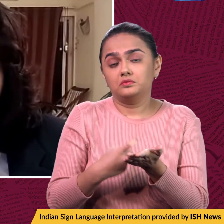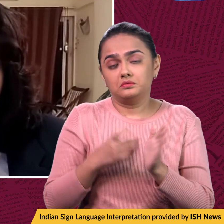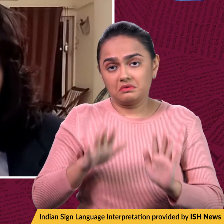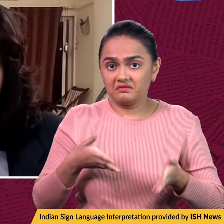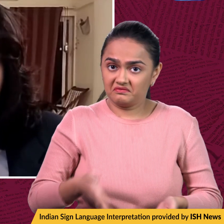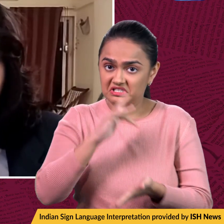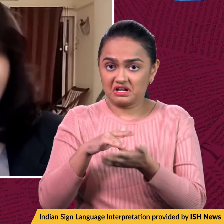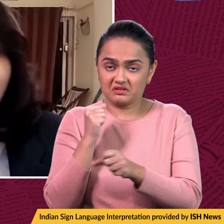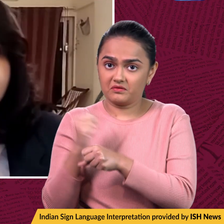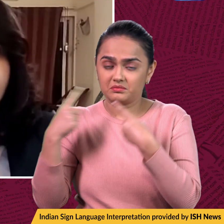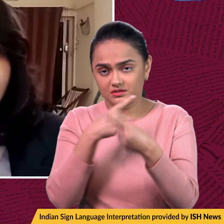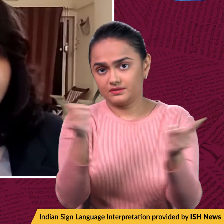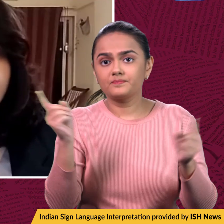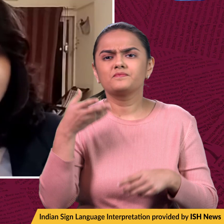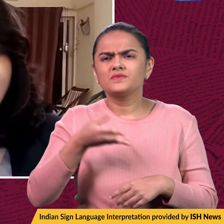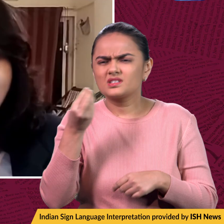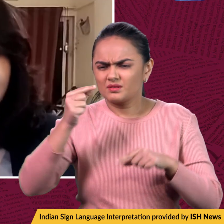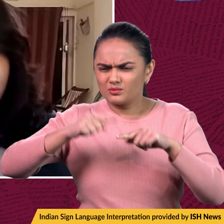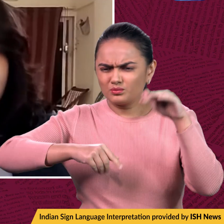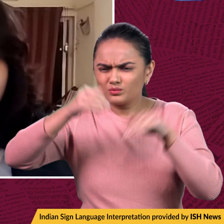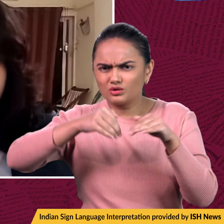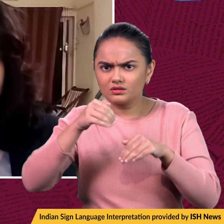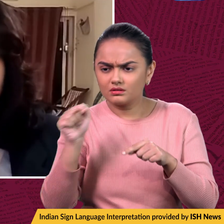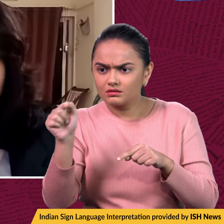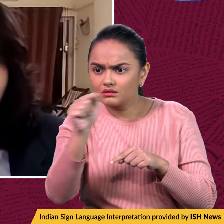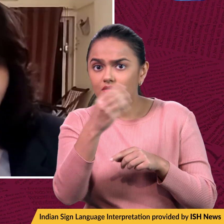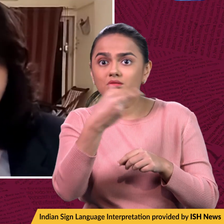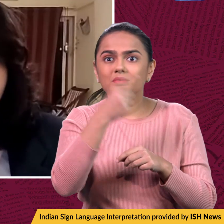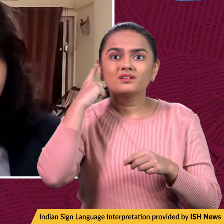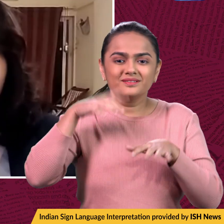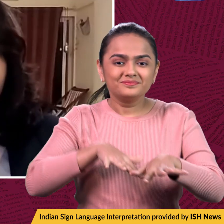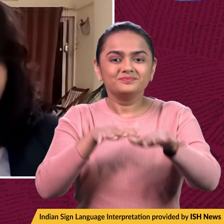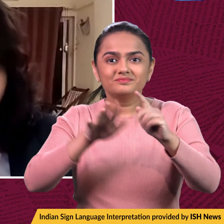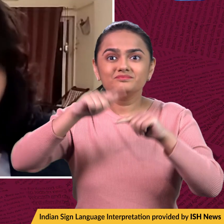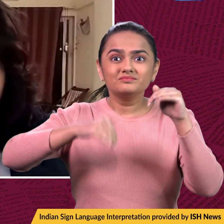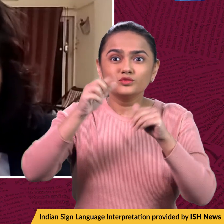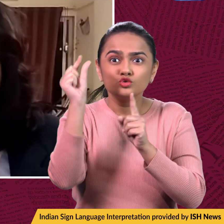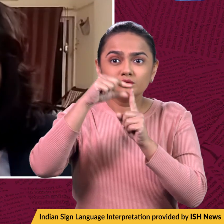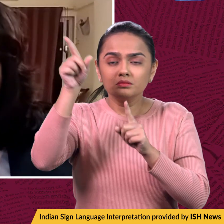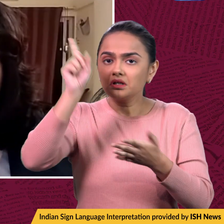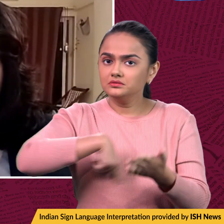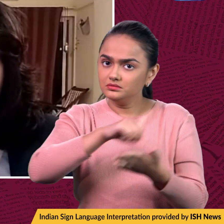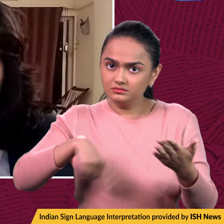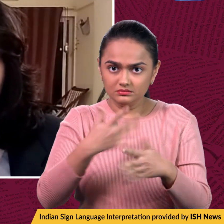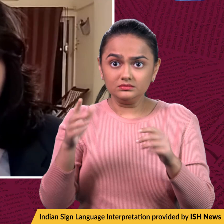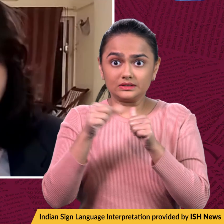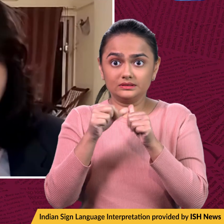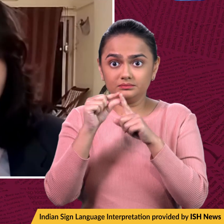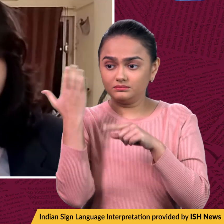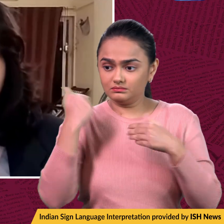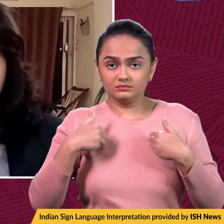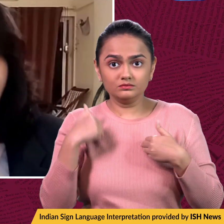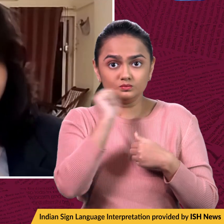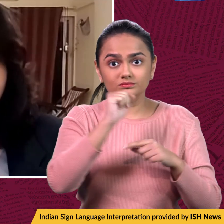centre. Some political parties have cancelled rallies in Uttar Pradesh. Aam Aadmi Party on